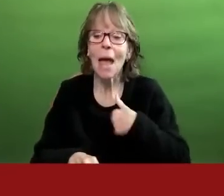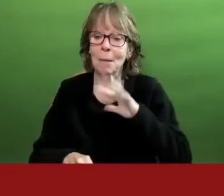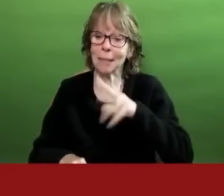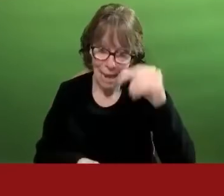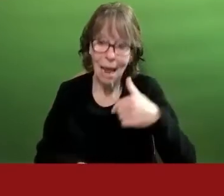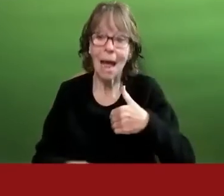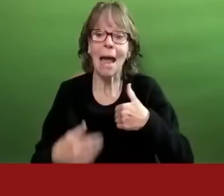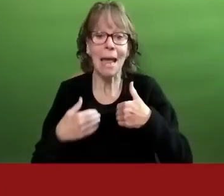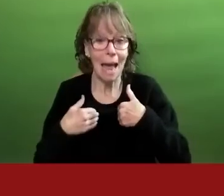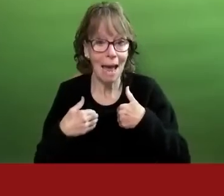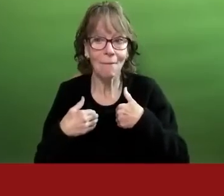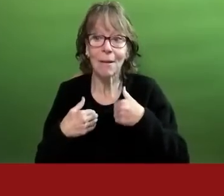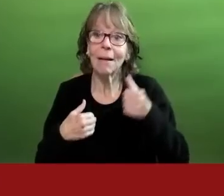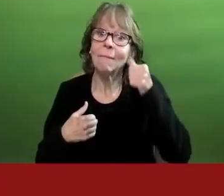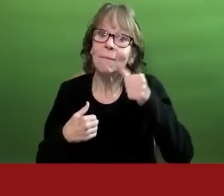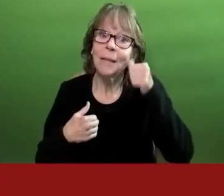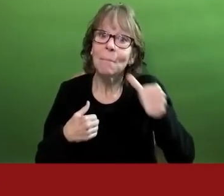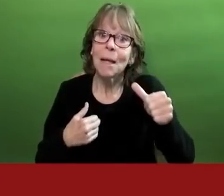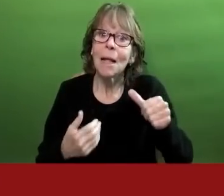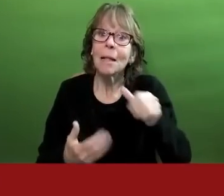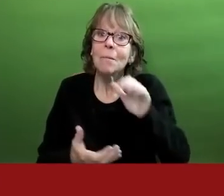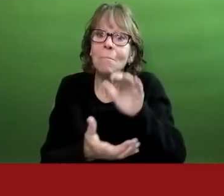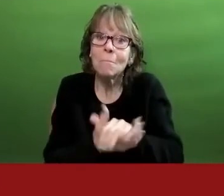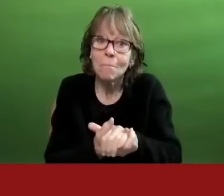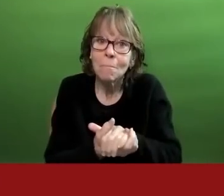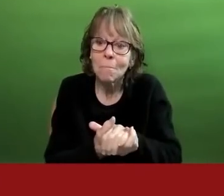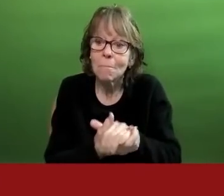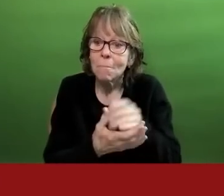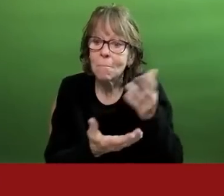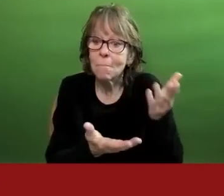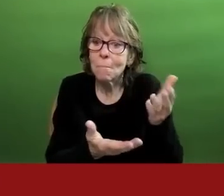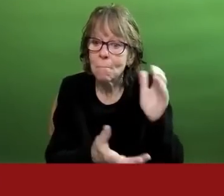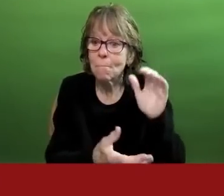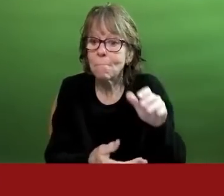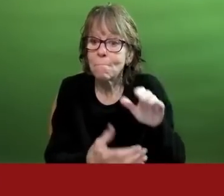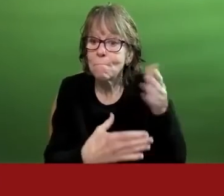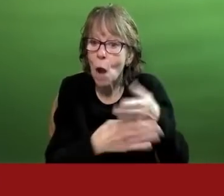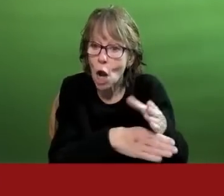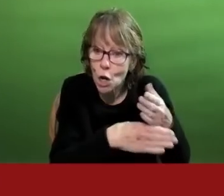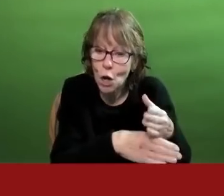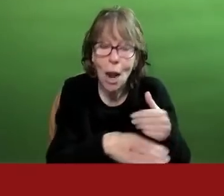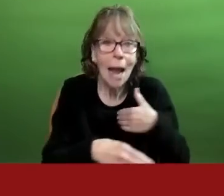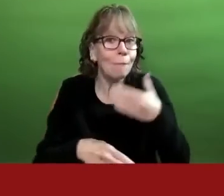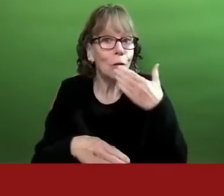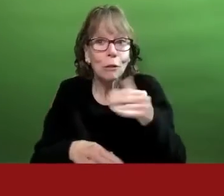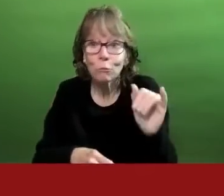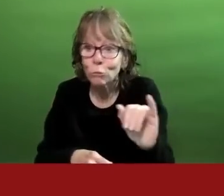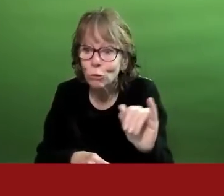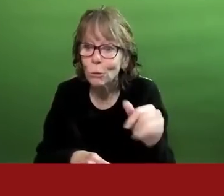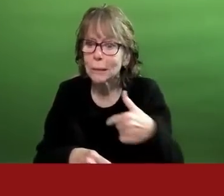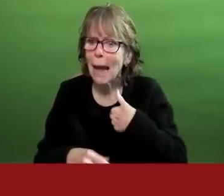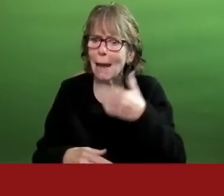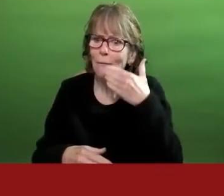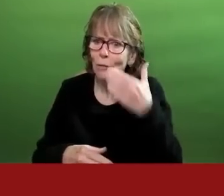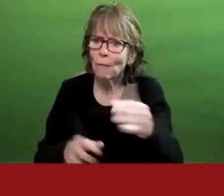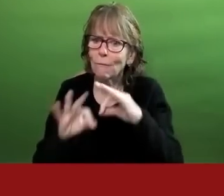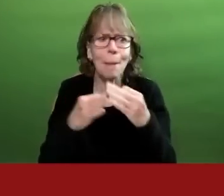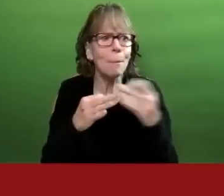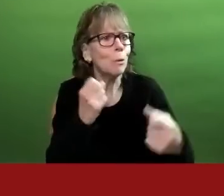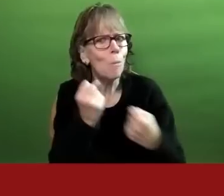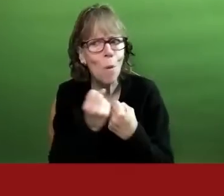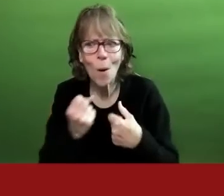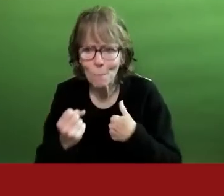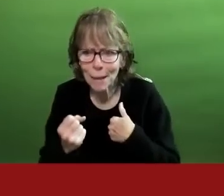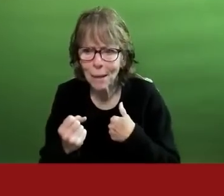presenting partner. I have always had good health insurance and I have a very supportive family. So I have all the resources and